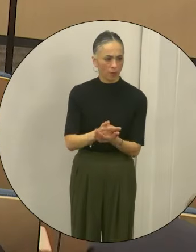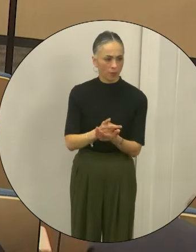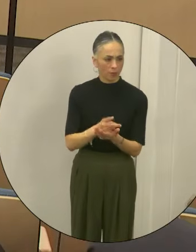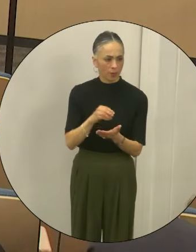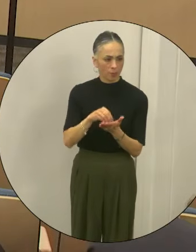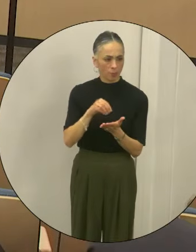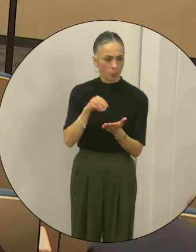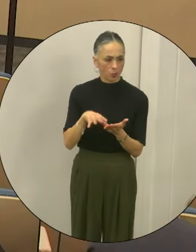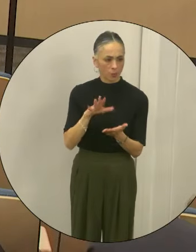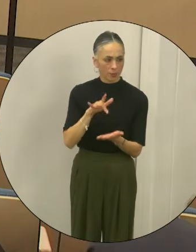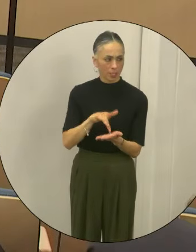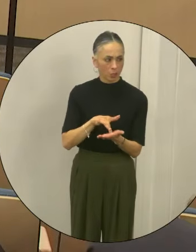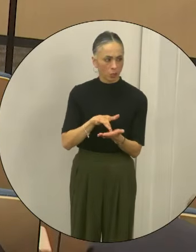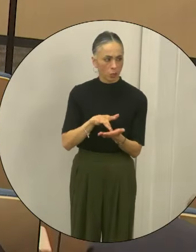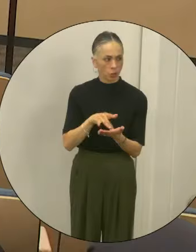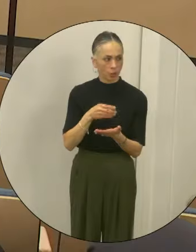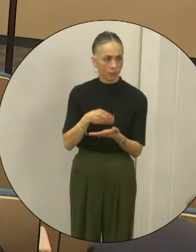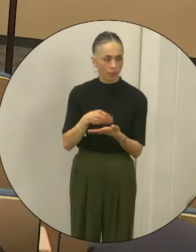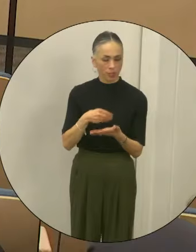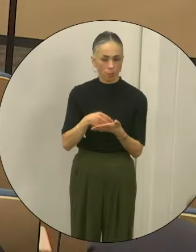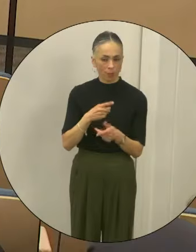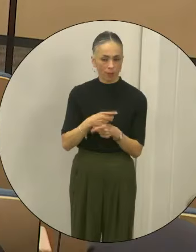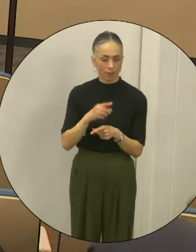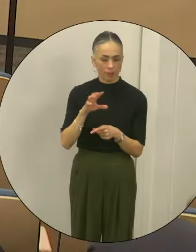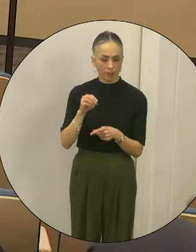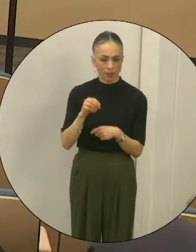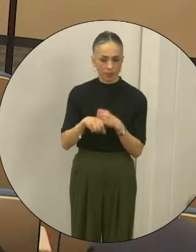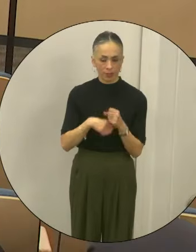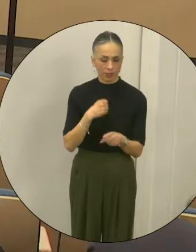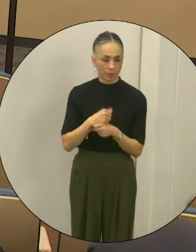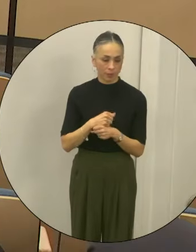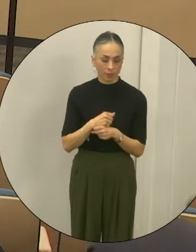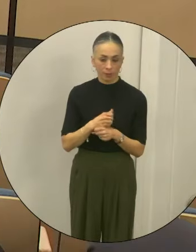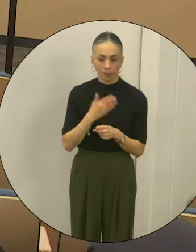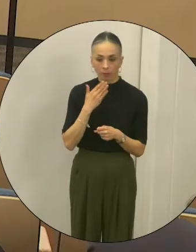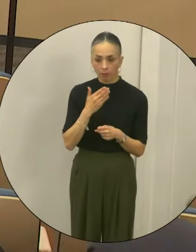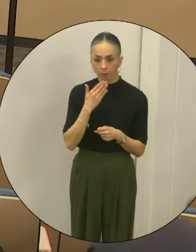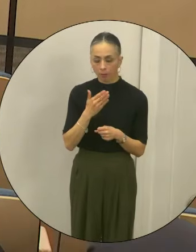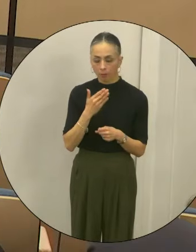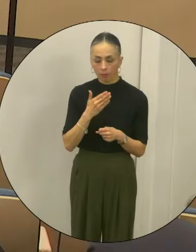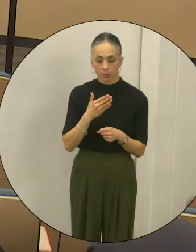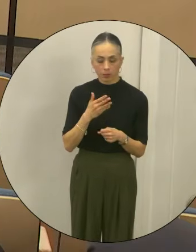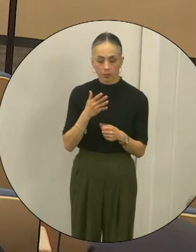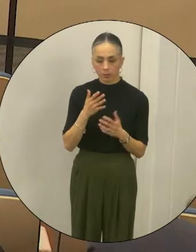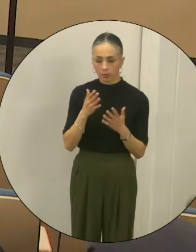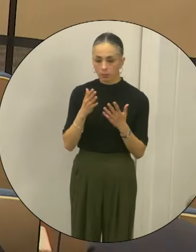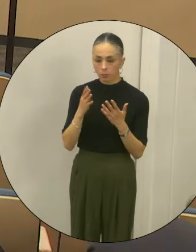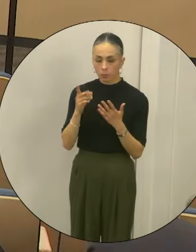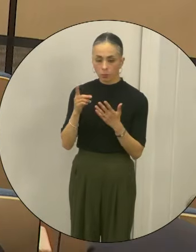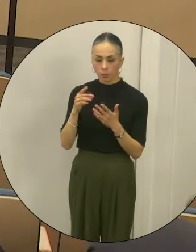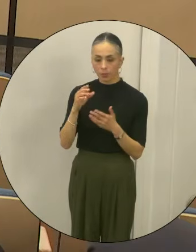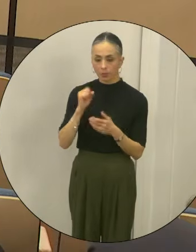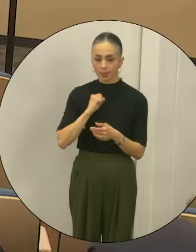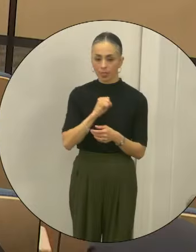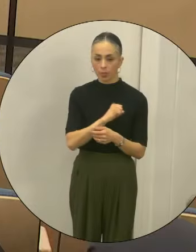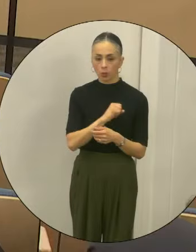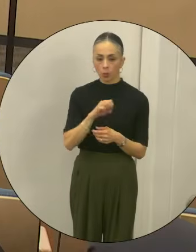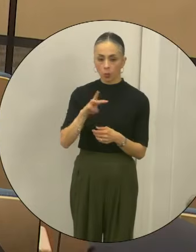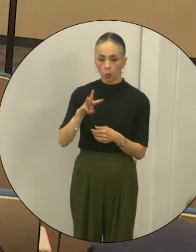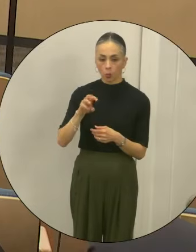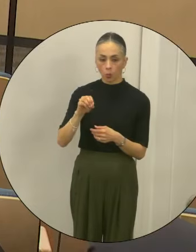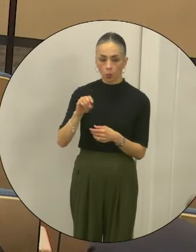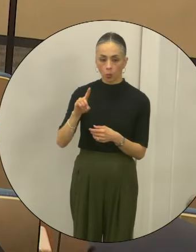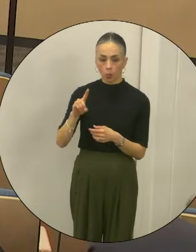pupil-centered funding, 50 years, right? And thank goodness to Senator Woodhouse for her and Senator